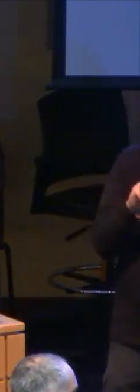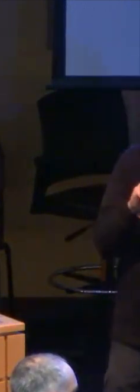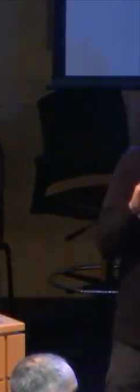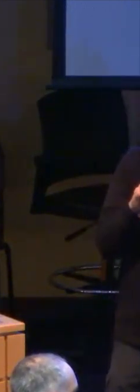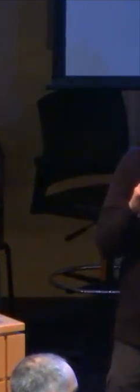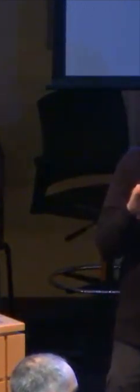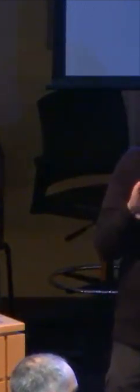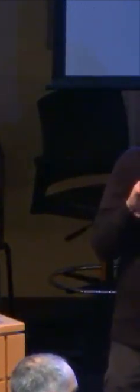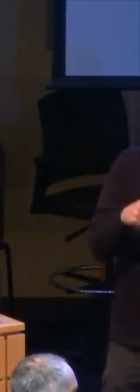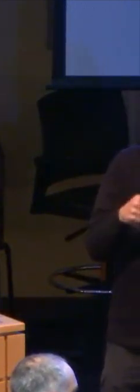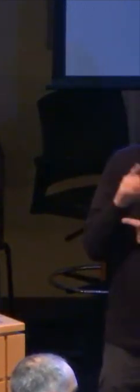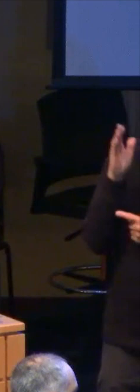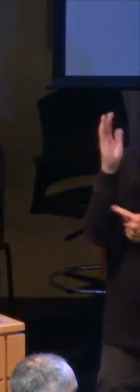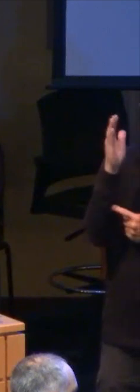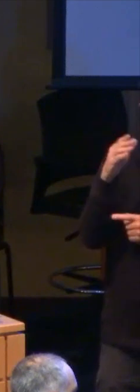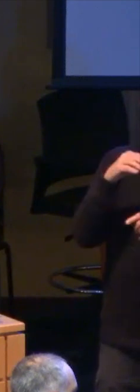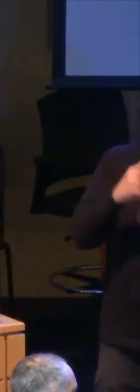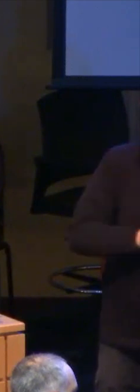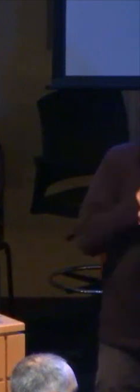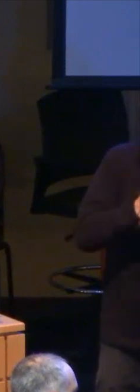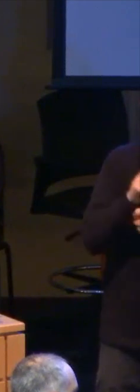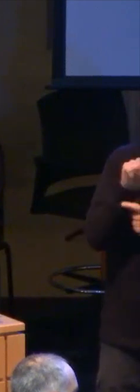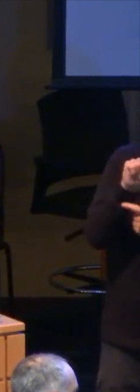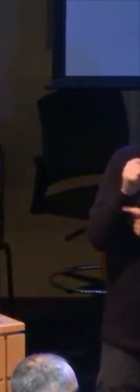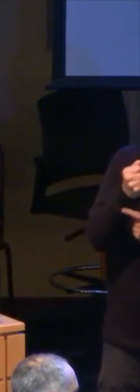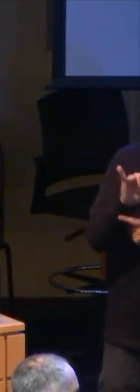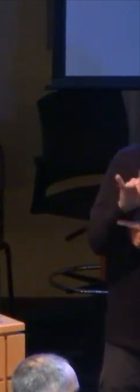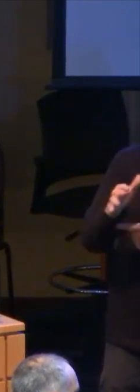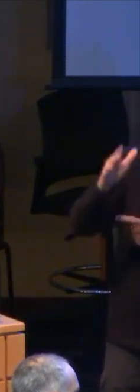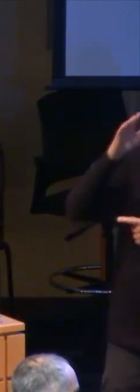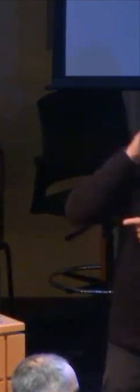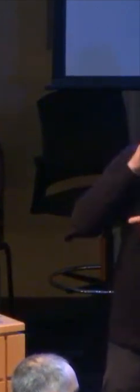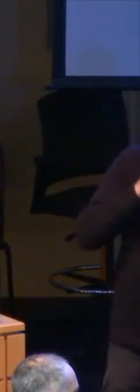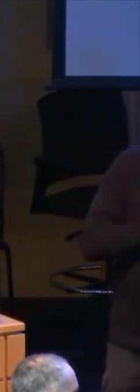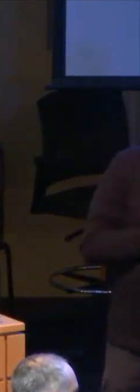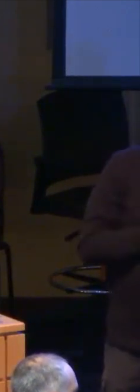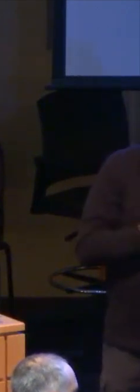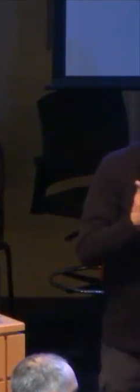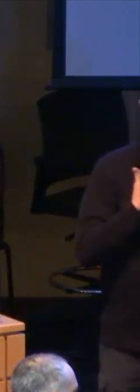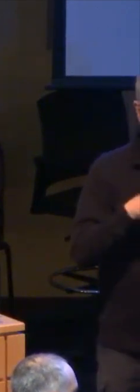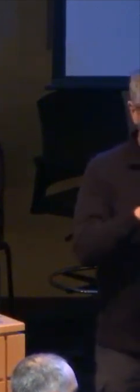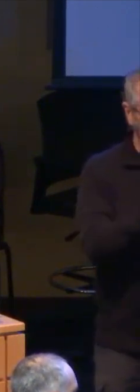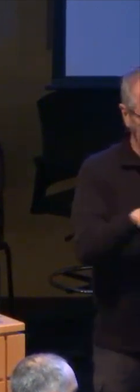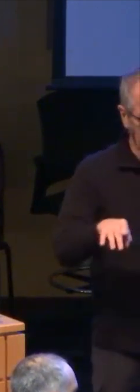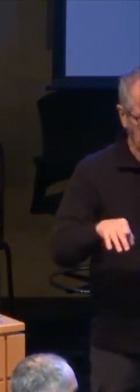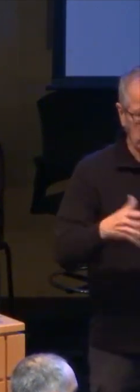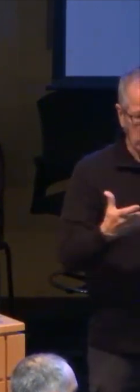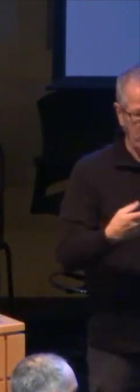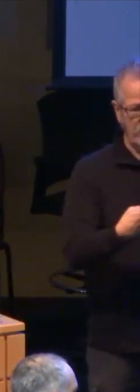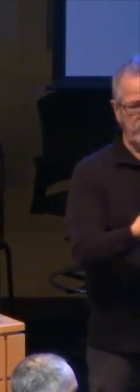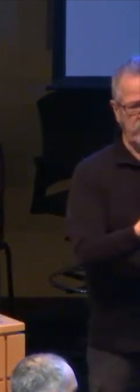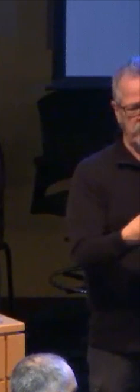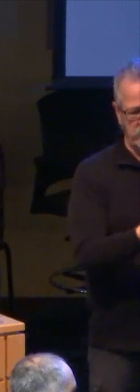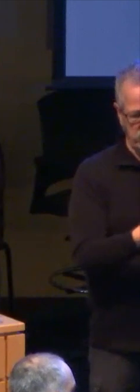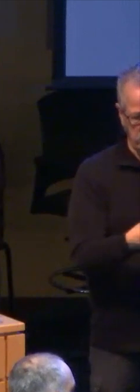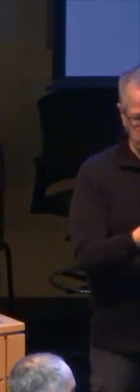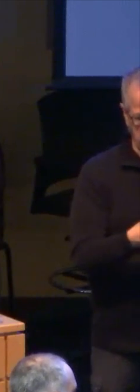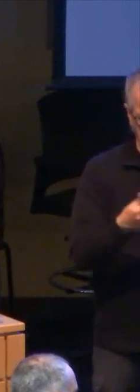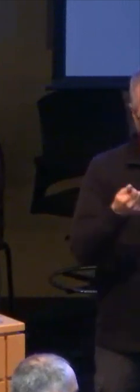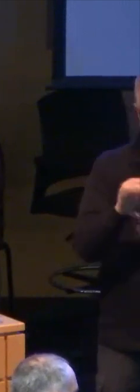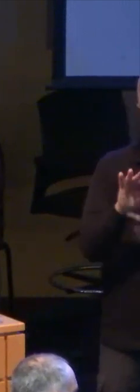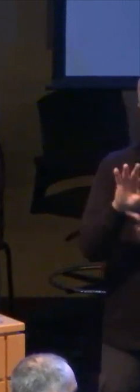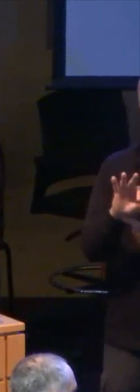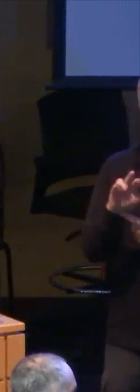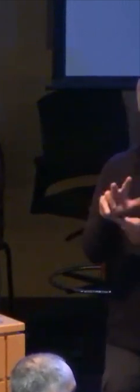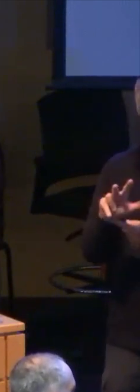Following a laurea cum laude in physics in 1993 from the University of Milan in Italy, Dr. Straneo obtained